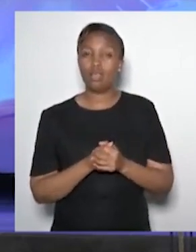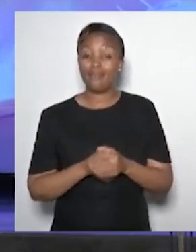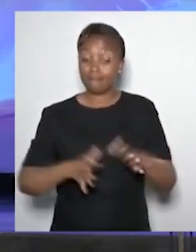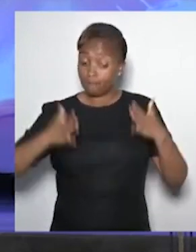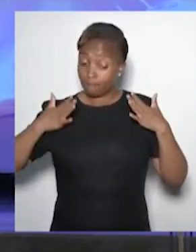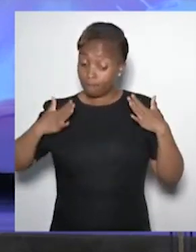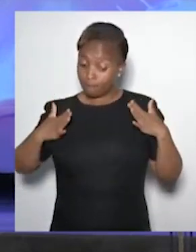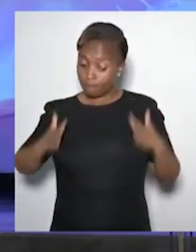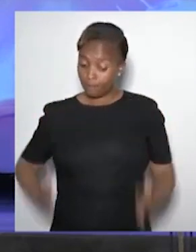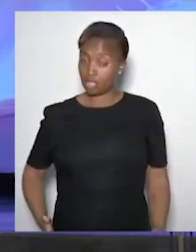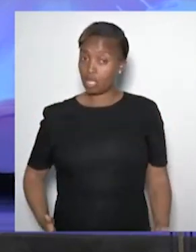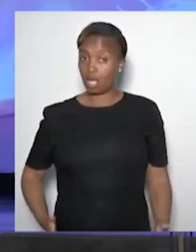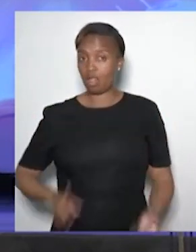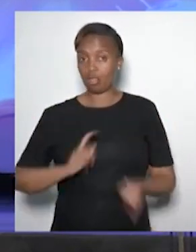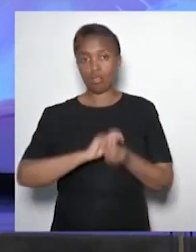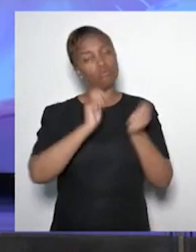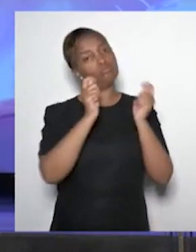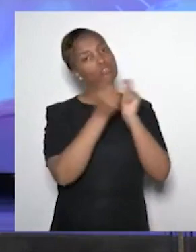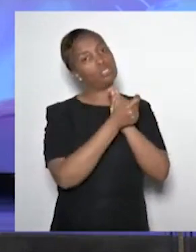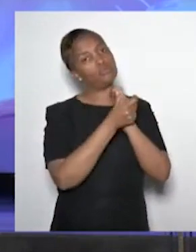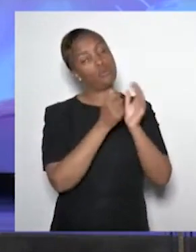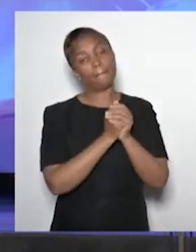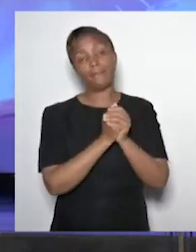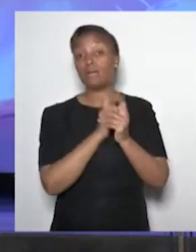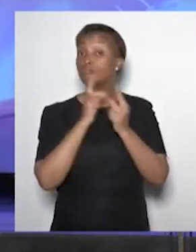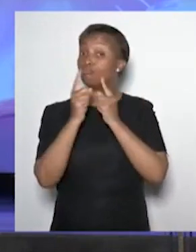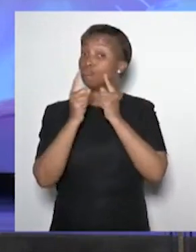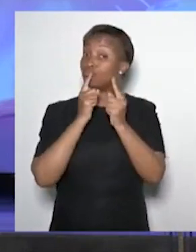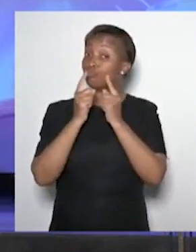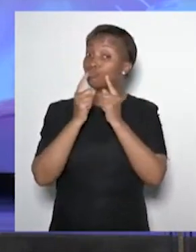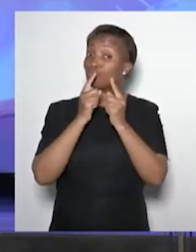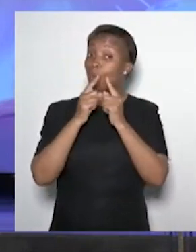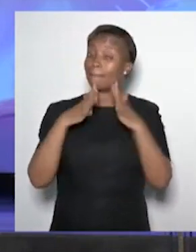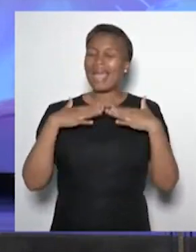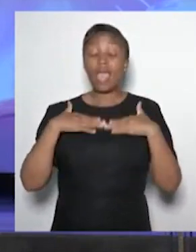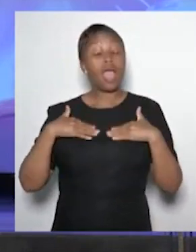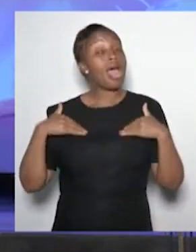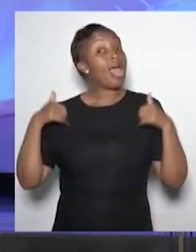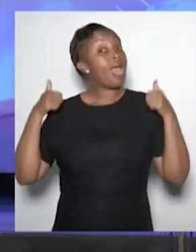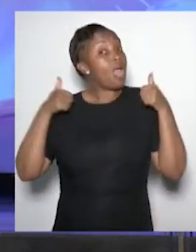physical transformation, I'm talking about health,